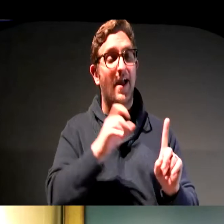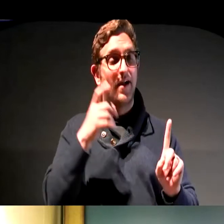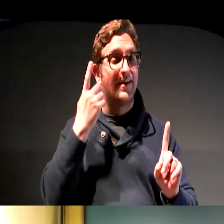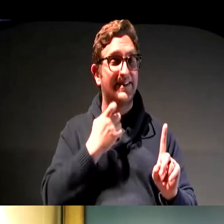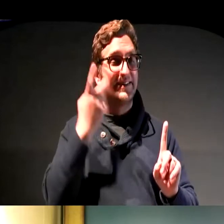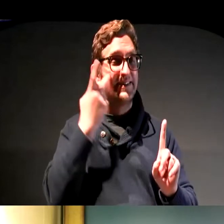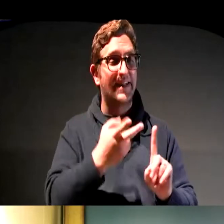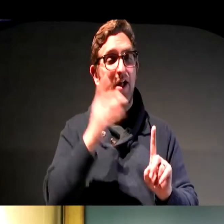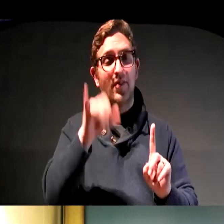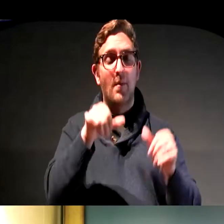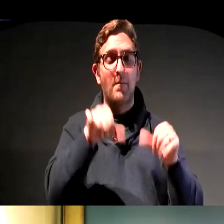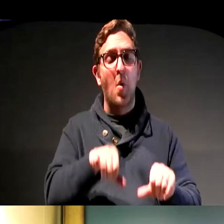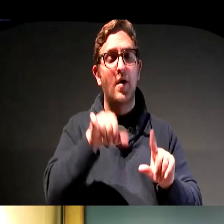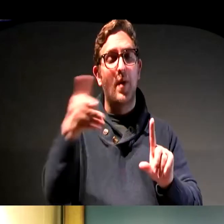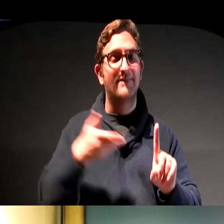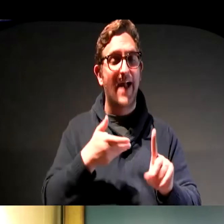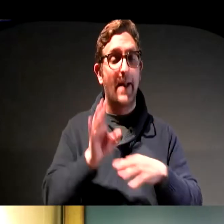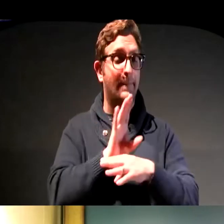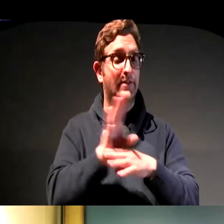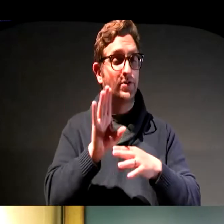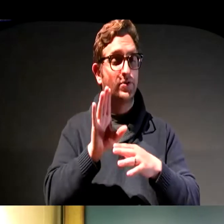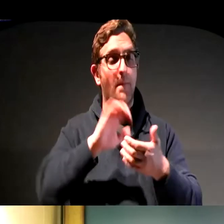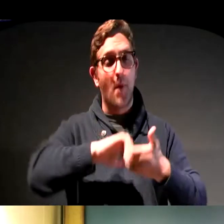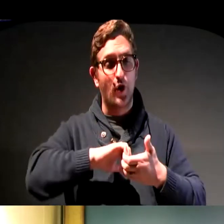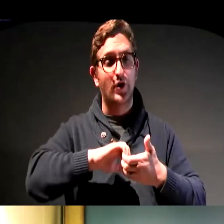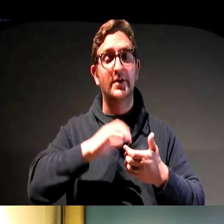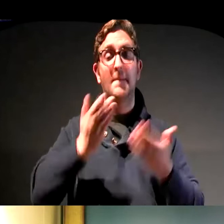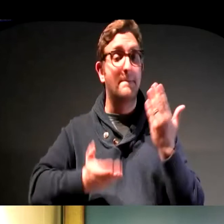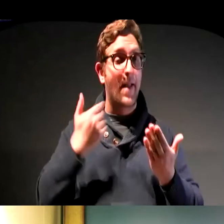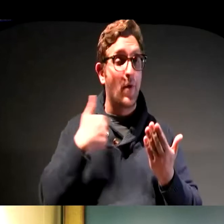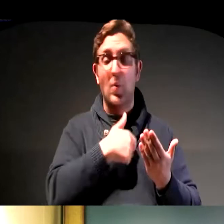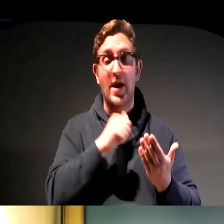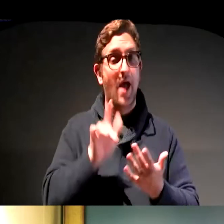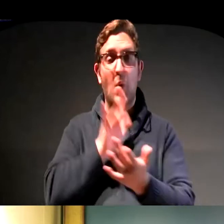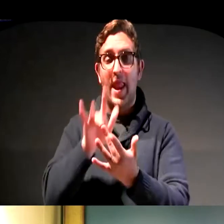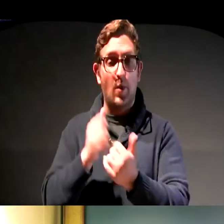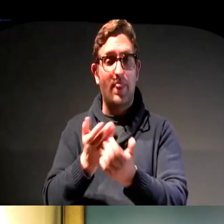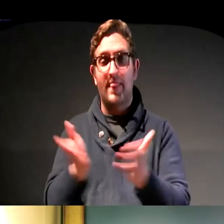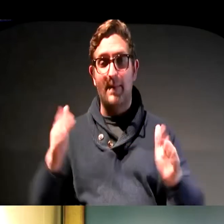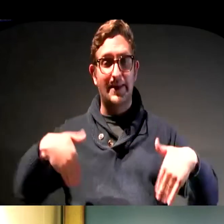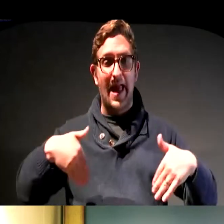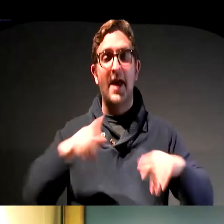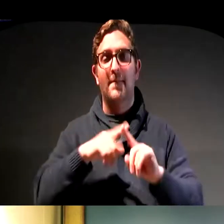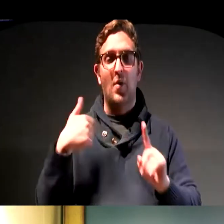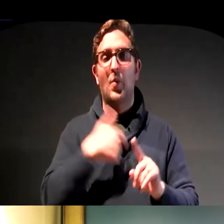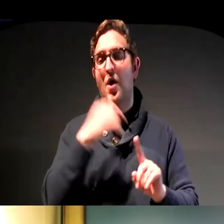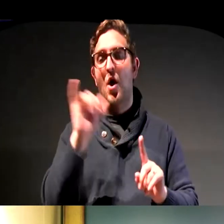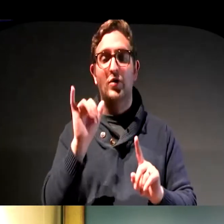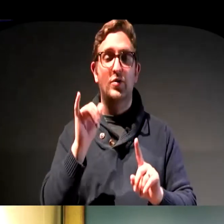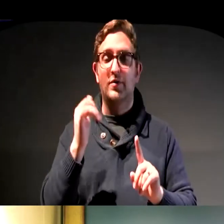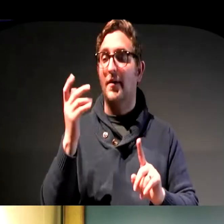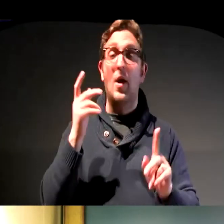lunches where we invite business partners in that maybe we're not connected with yet. And we feed them, because we always know that if you give food, people will